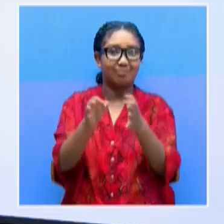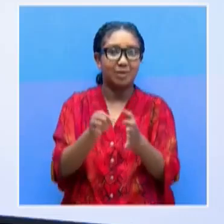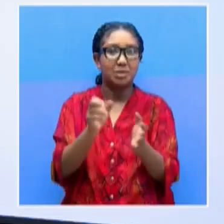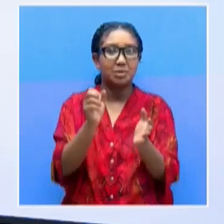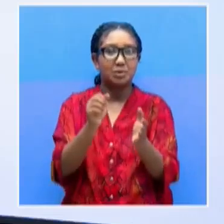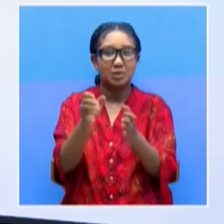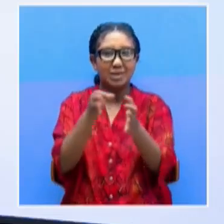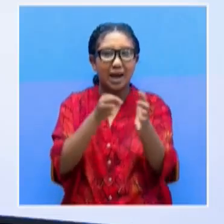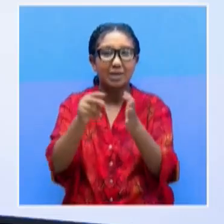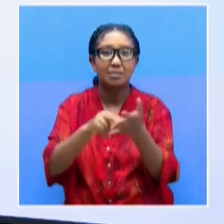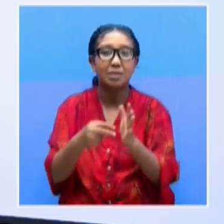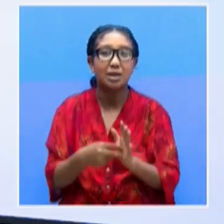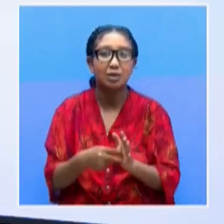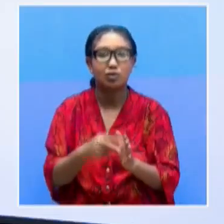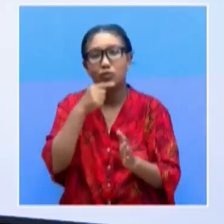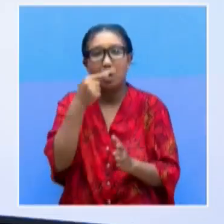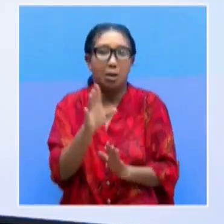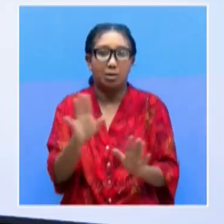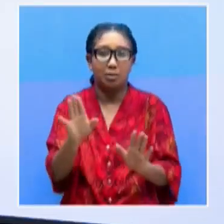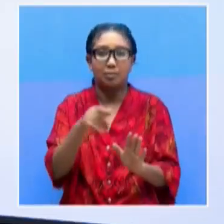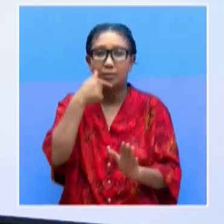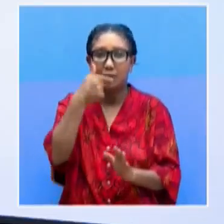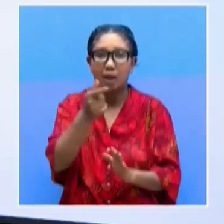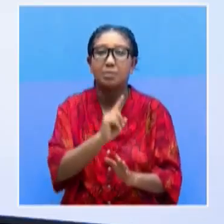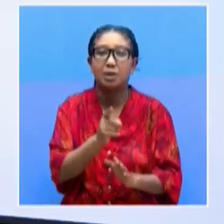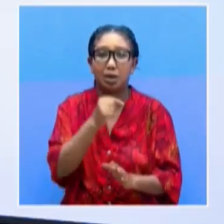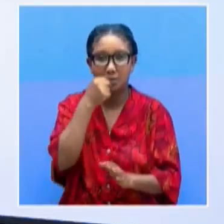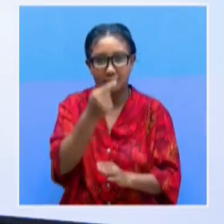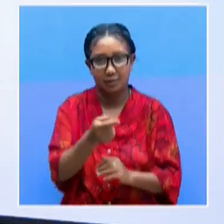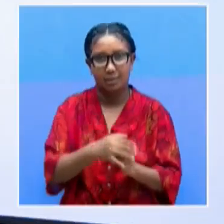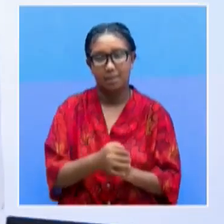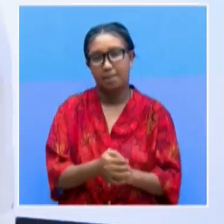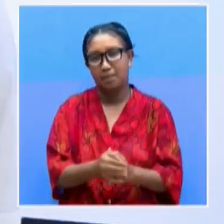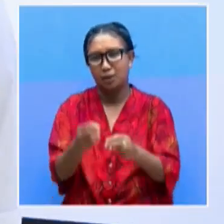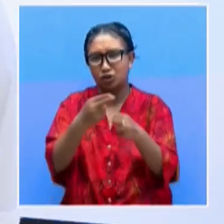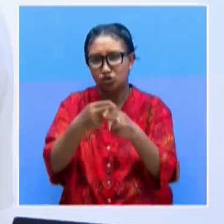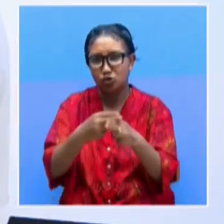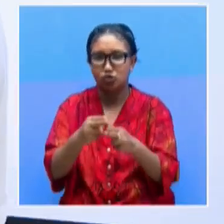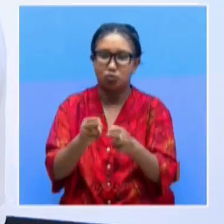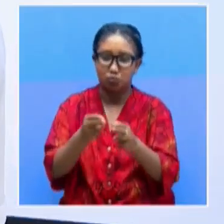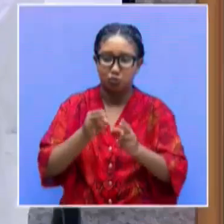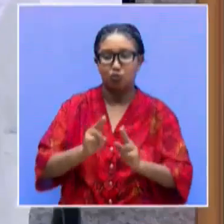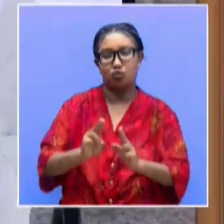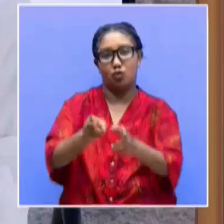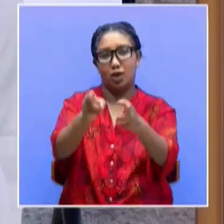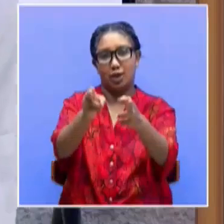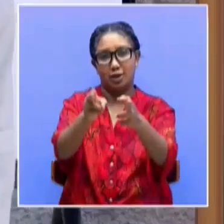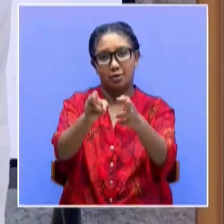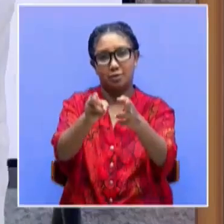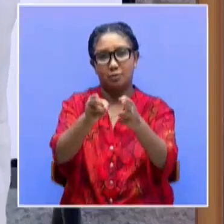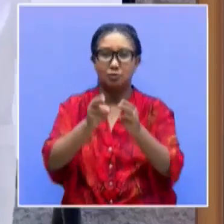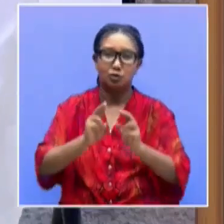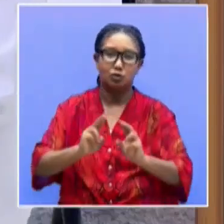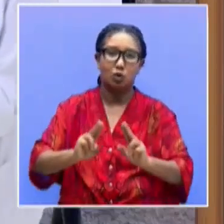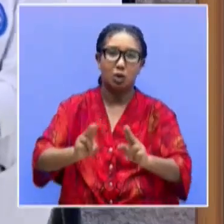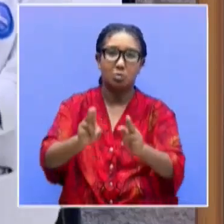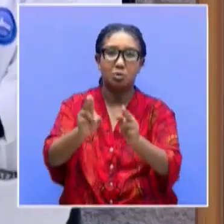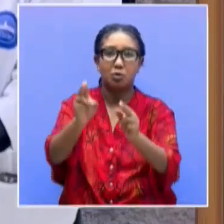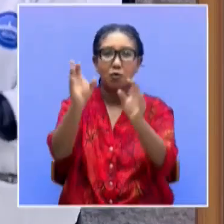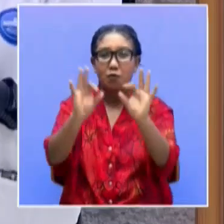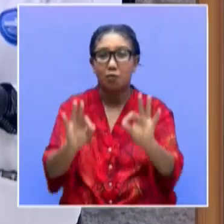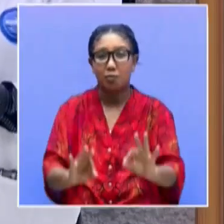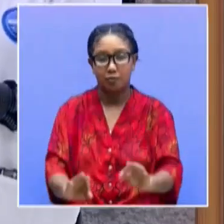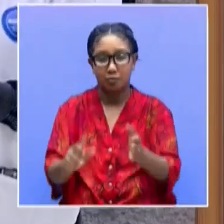to narrate, it means to tell. To tell what? To tell a short story. To tell a story in the form of